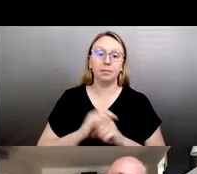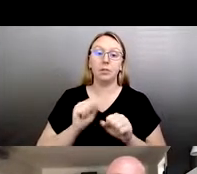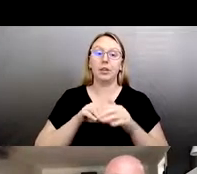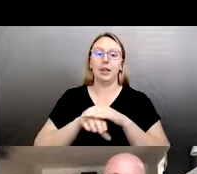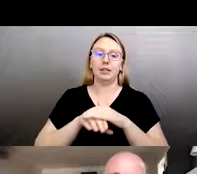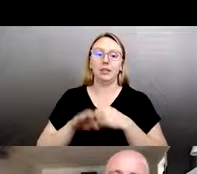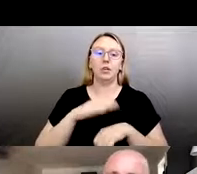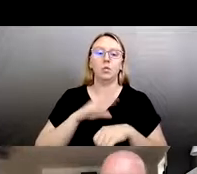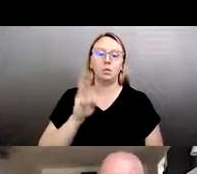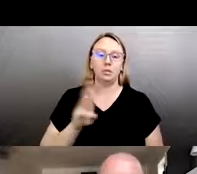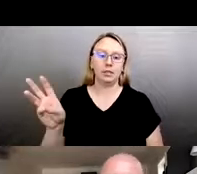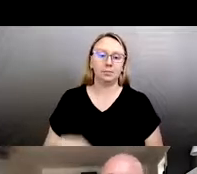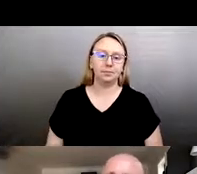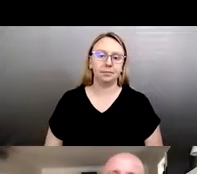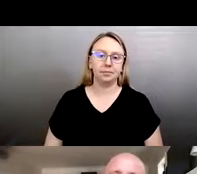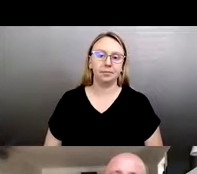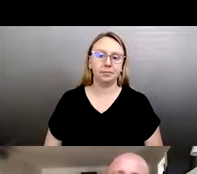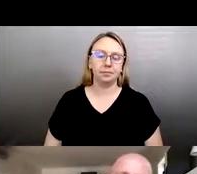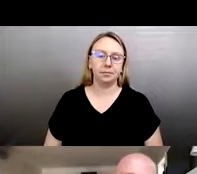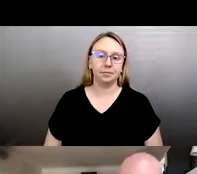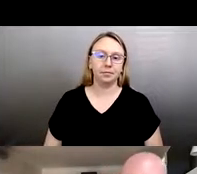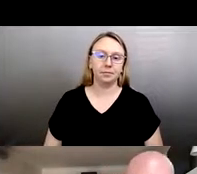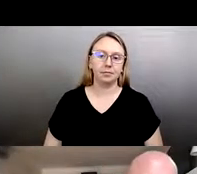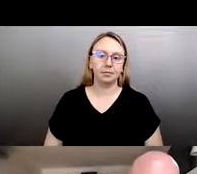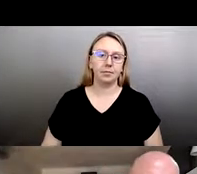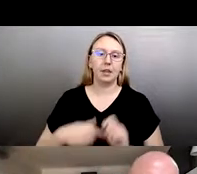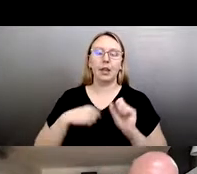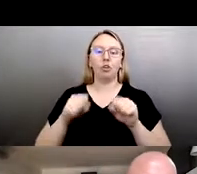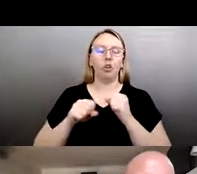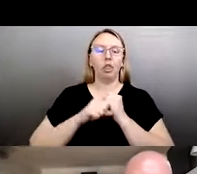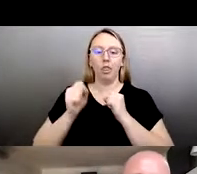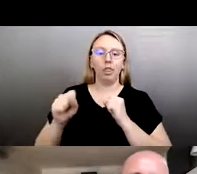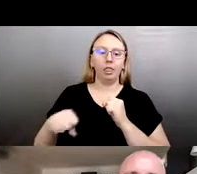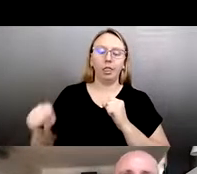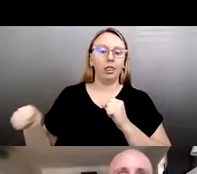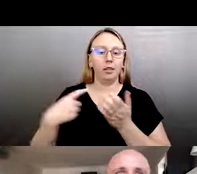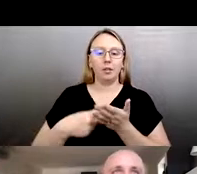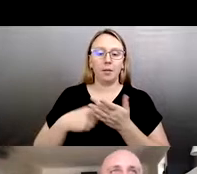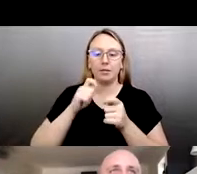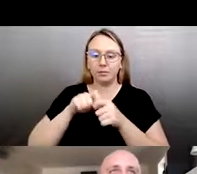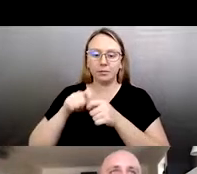website. So I could spend hours talking about all of the various objects that are in the collection, of course.